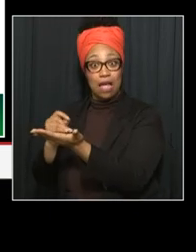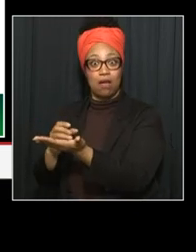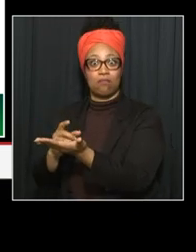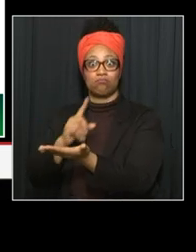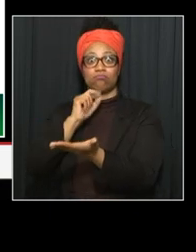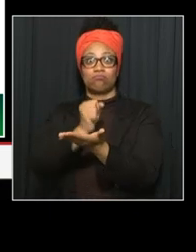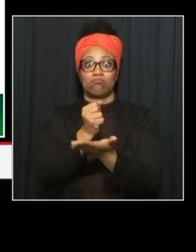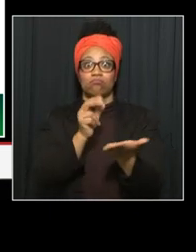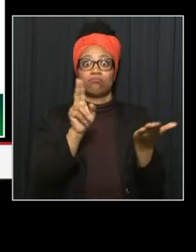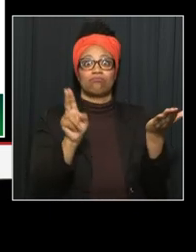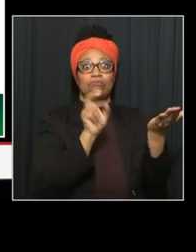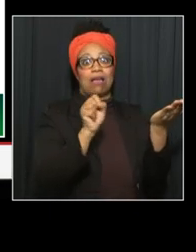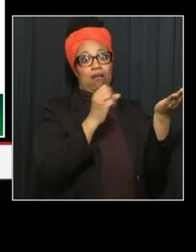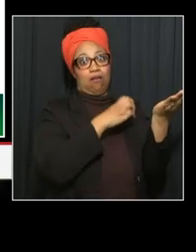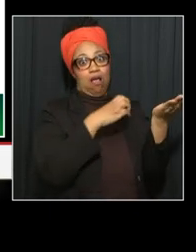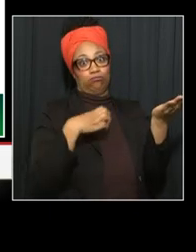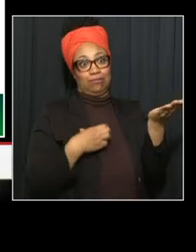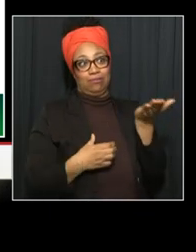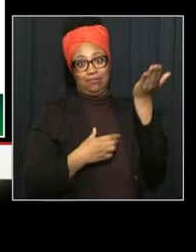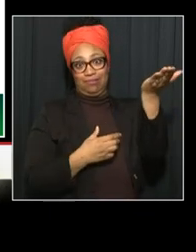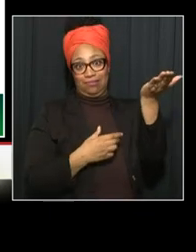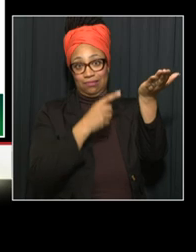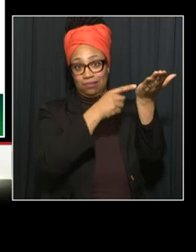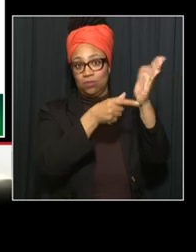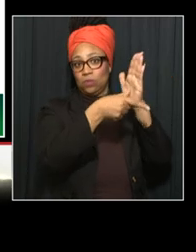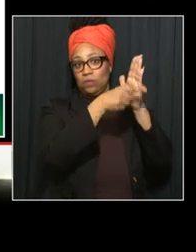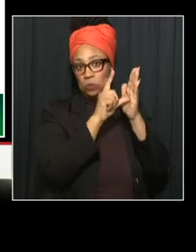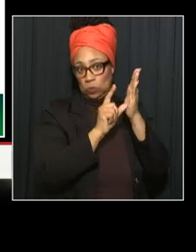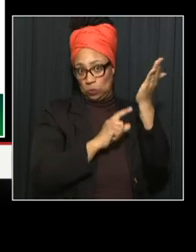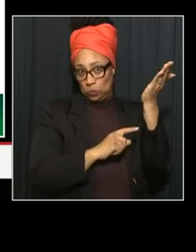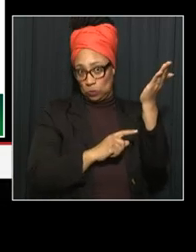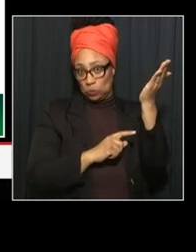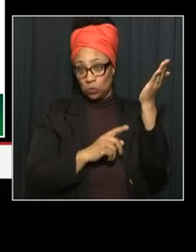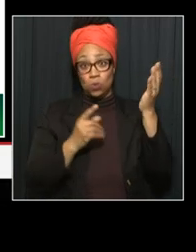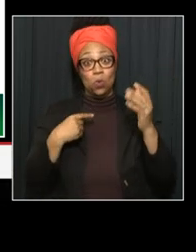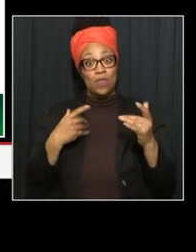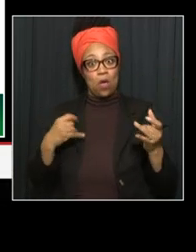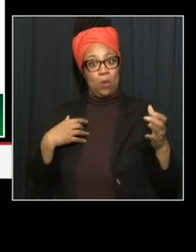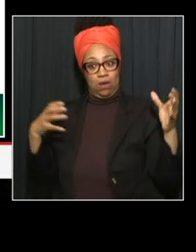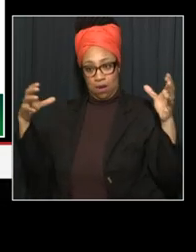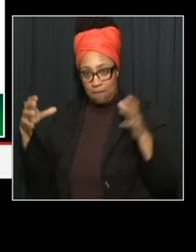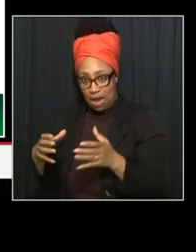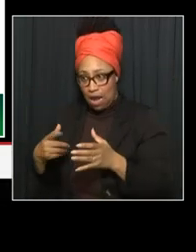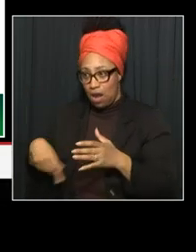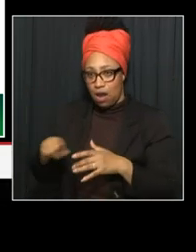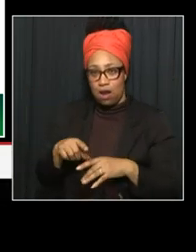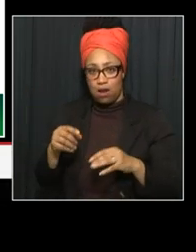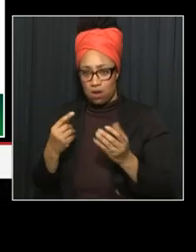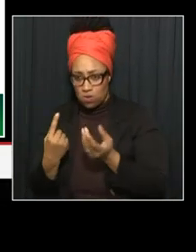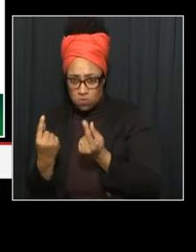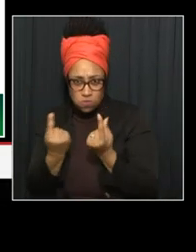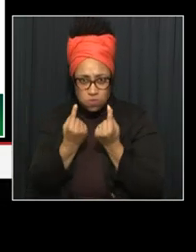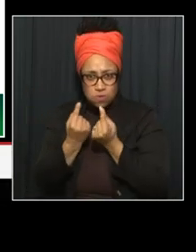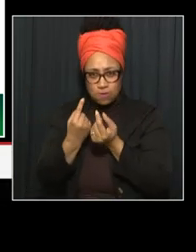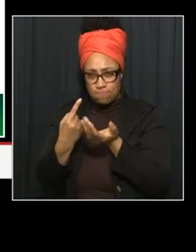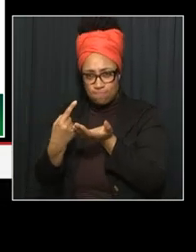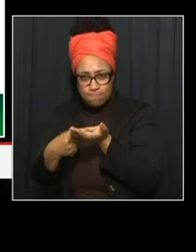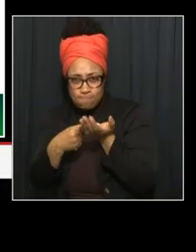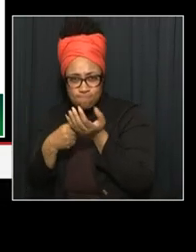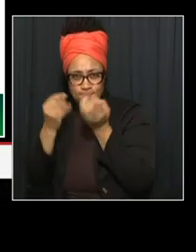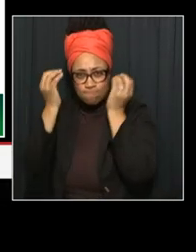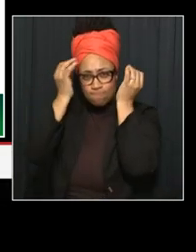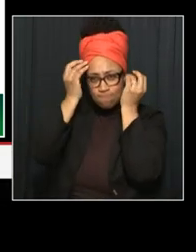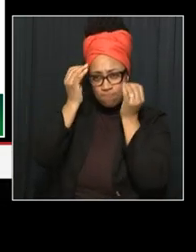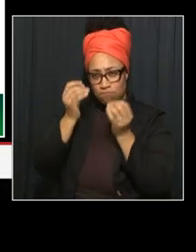monitor, are we spending according to the plan? Are we doing what we said we would do in the budget? And if we aren't able to, let's pivot and make